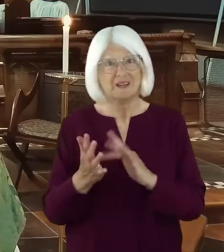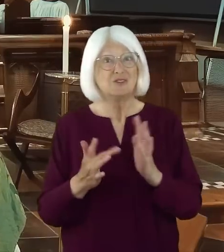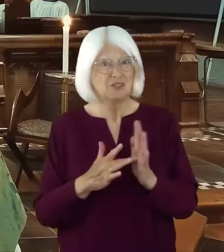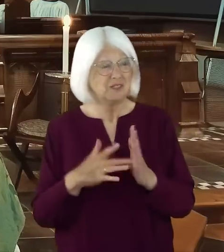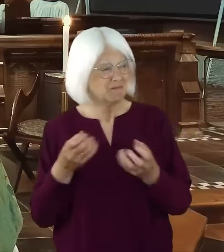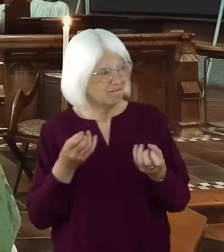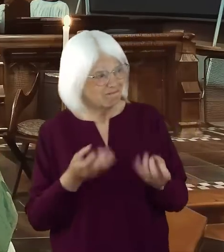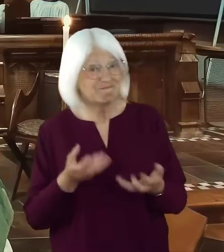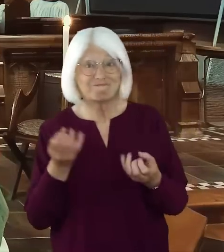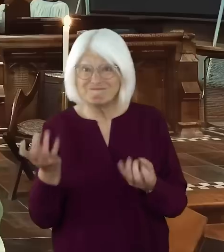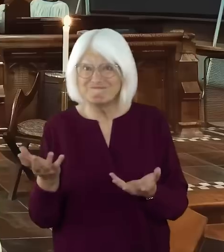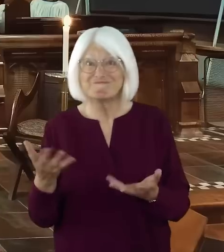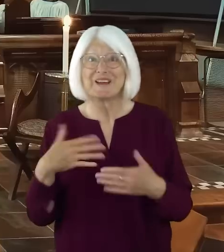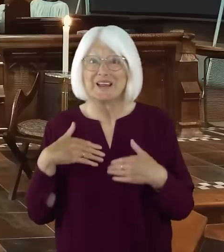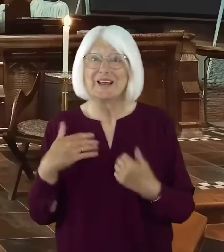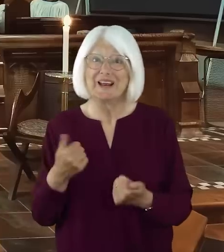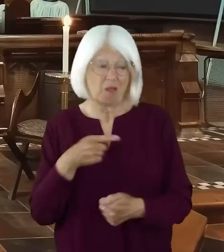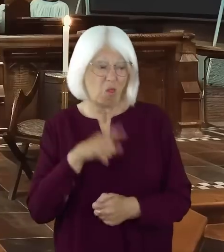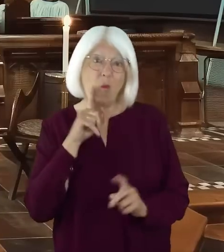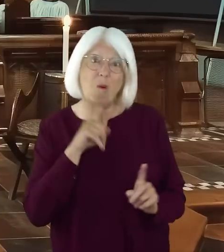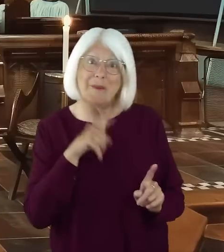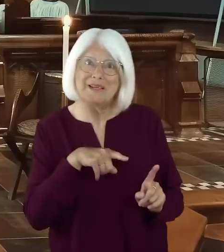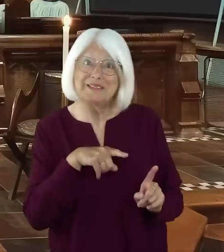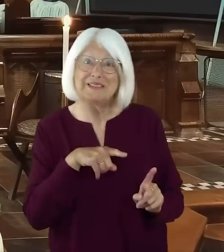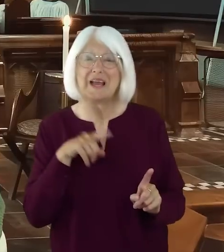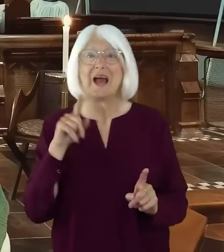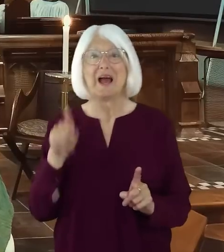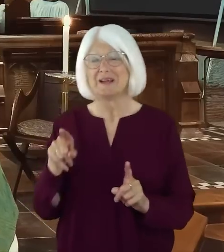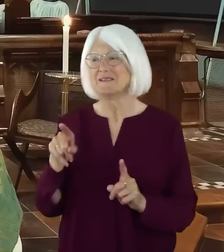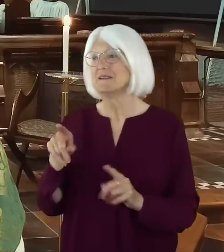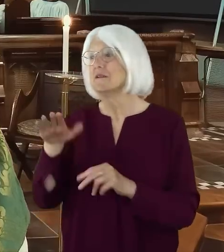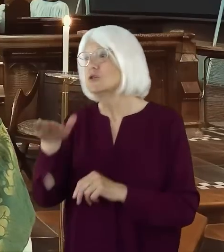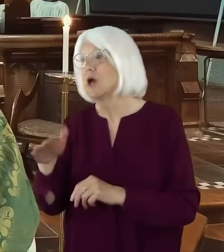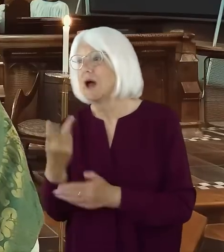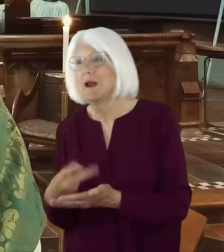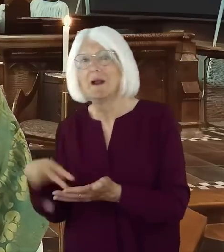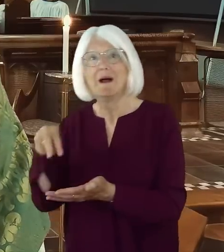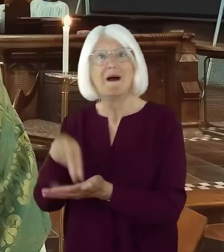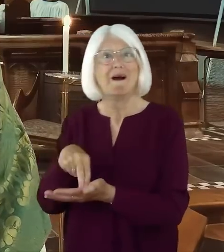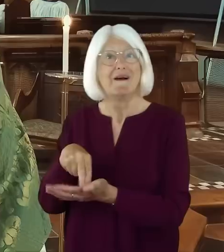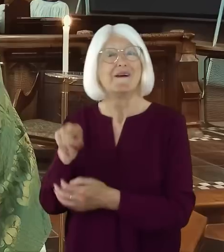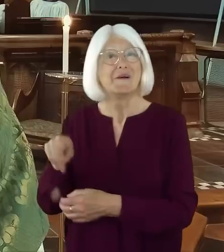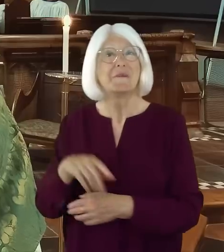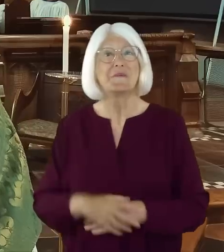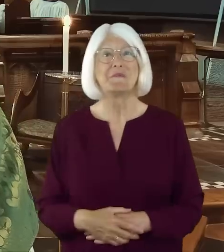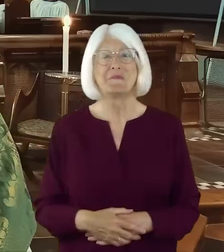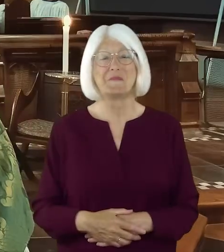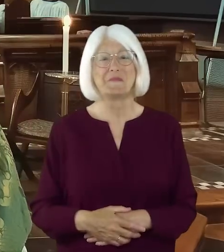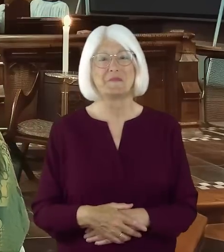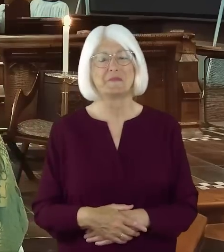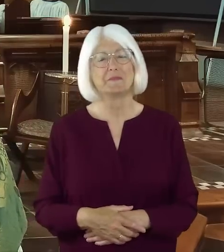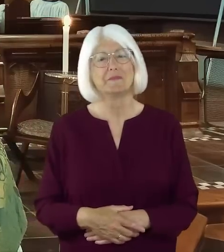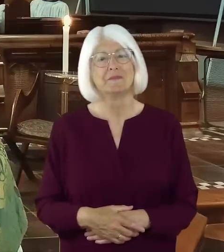brings about his healing, the healing of the woman and the raising to life of the child.